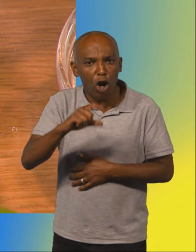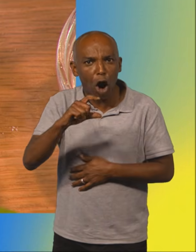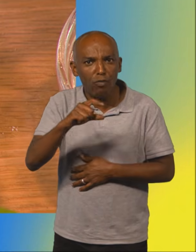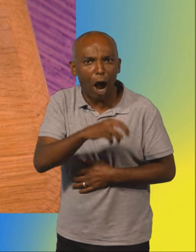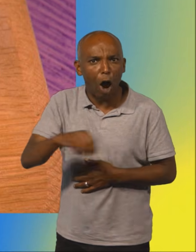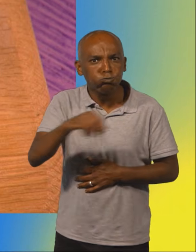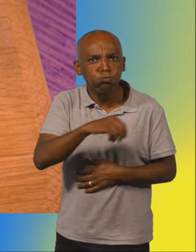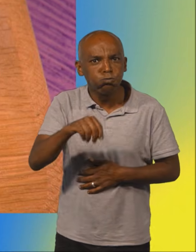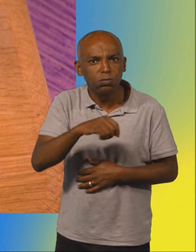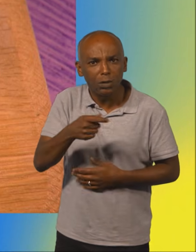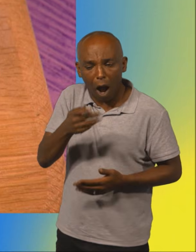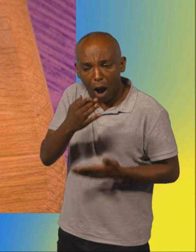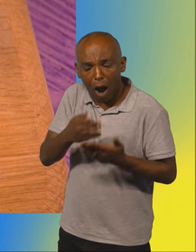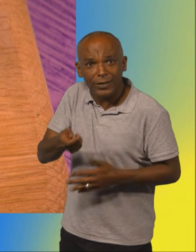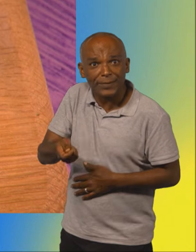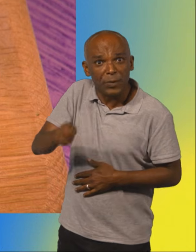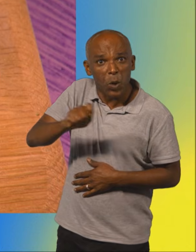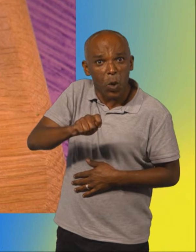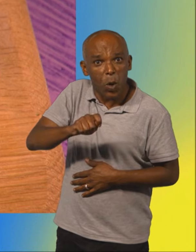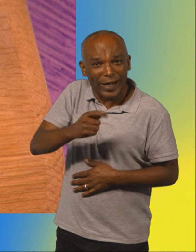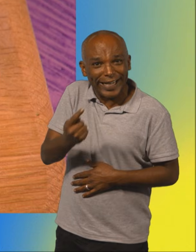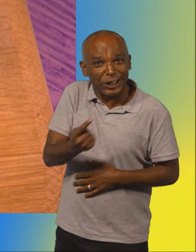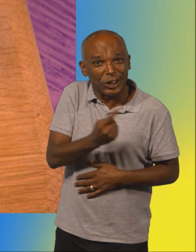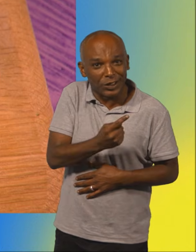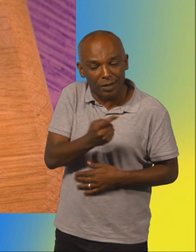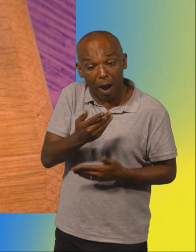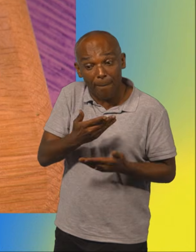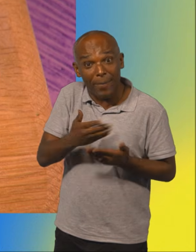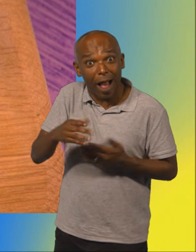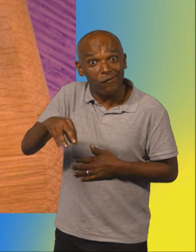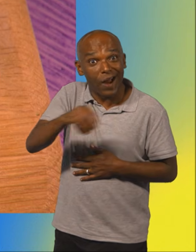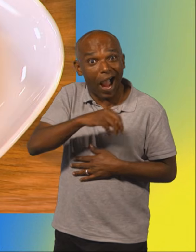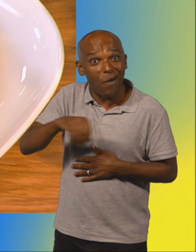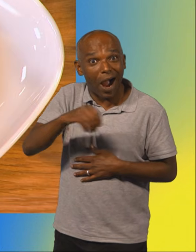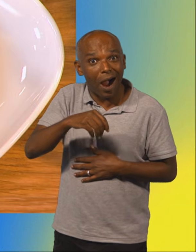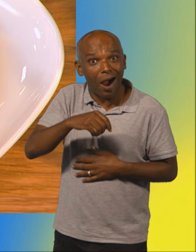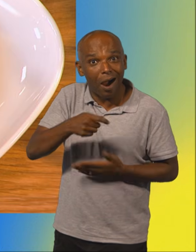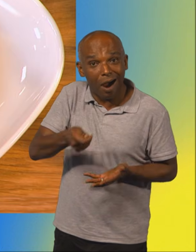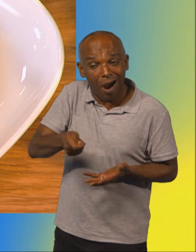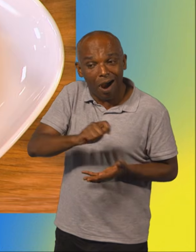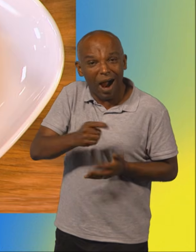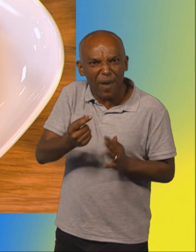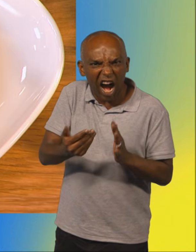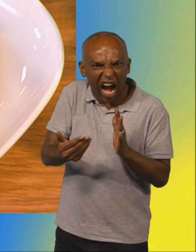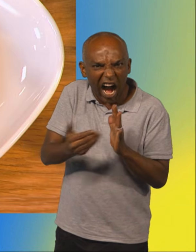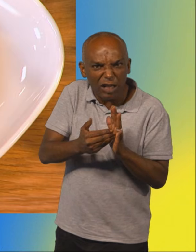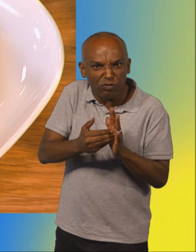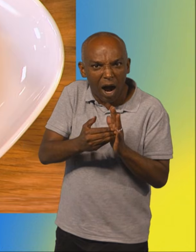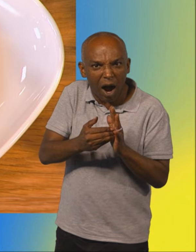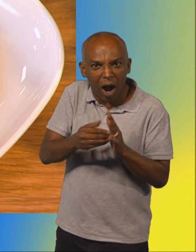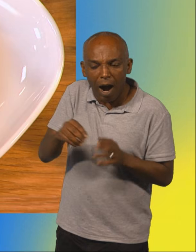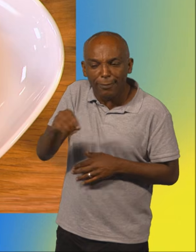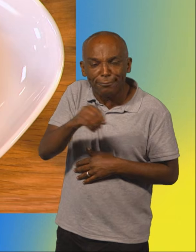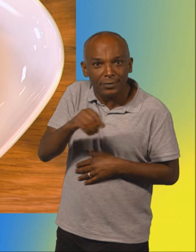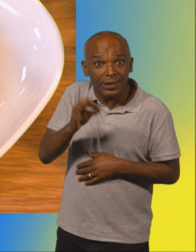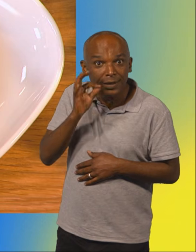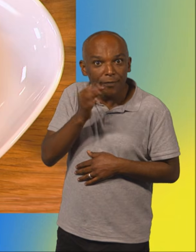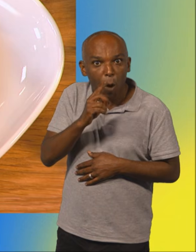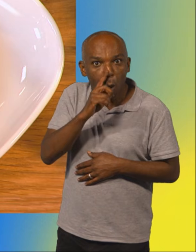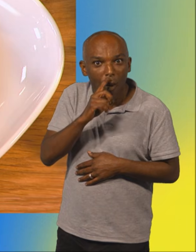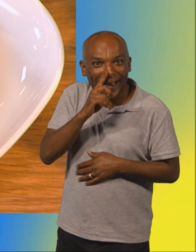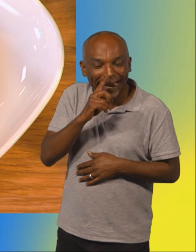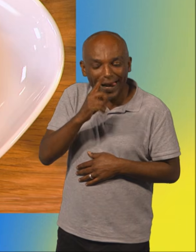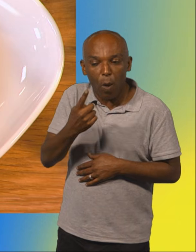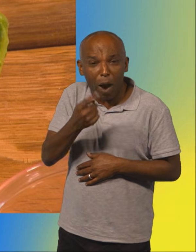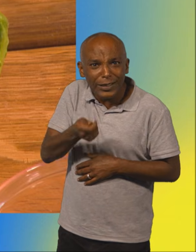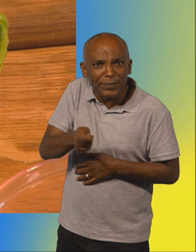extra for dusting, and sunflower oil. 1 tablespoon. And to accompany our burger, we need Buns, 1 for